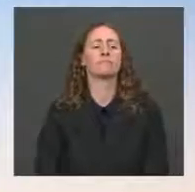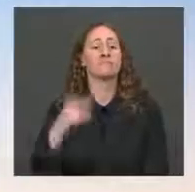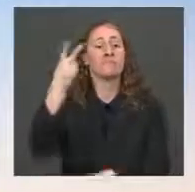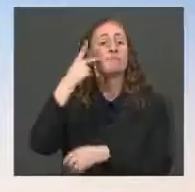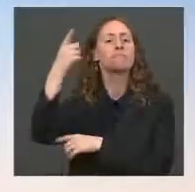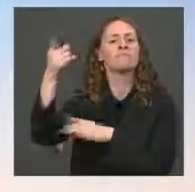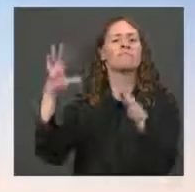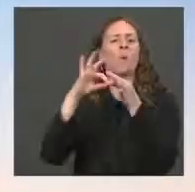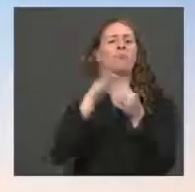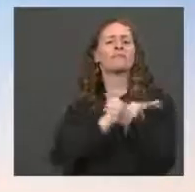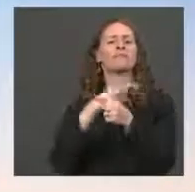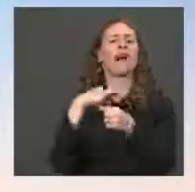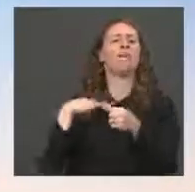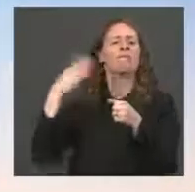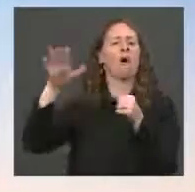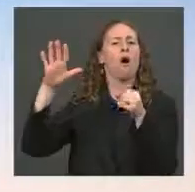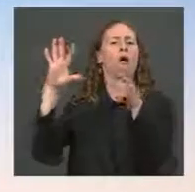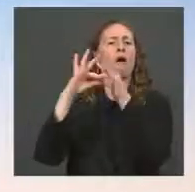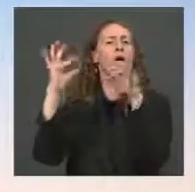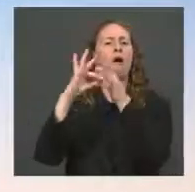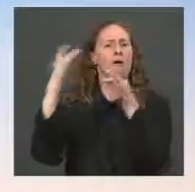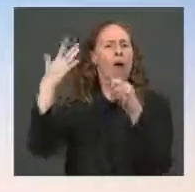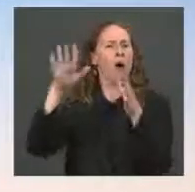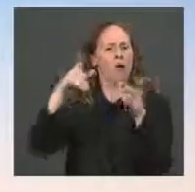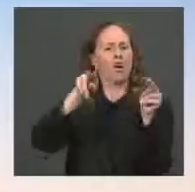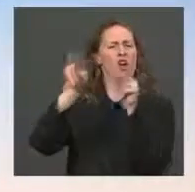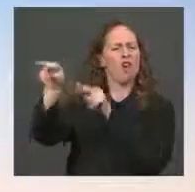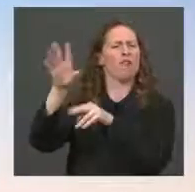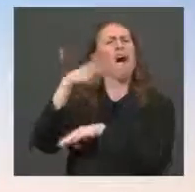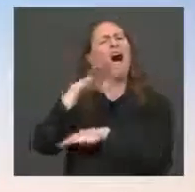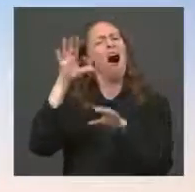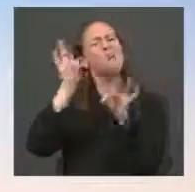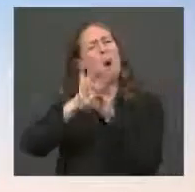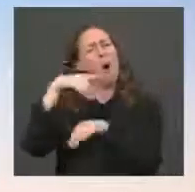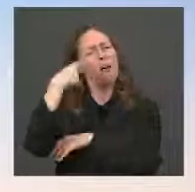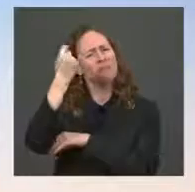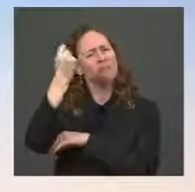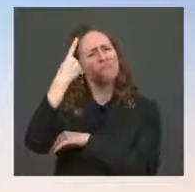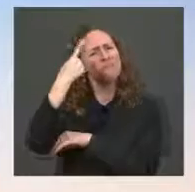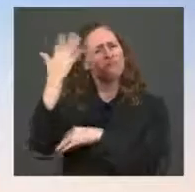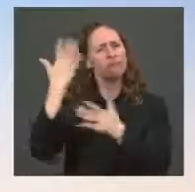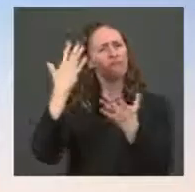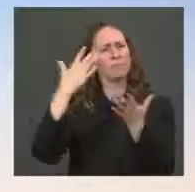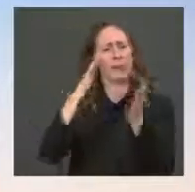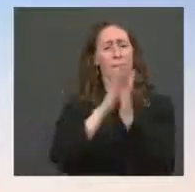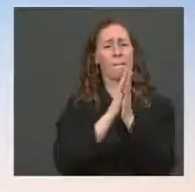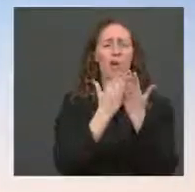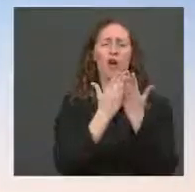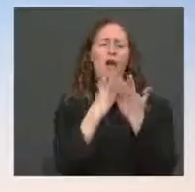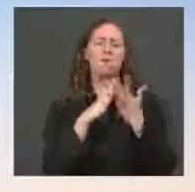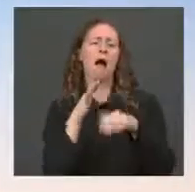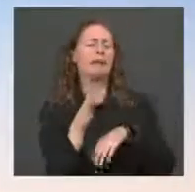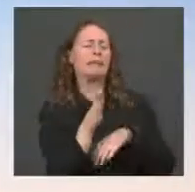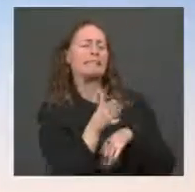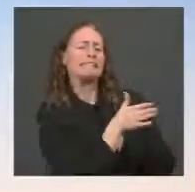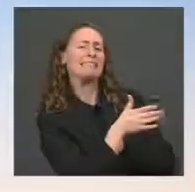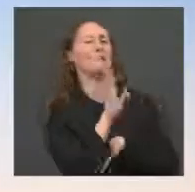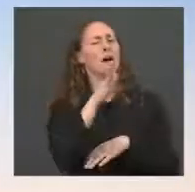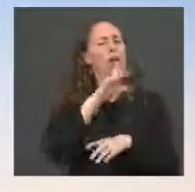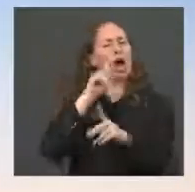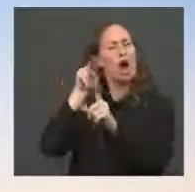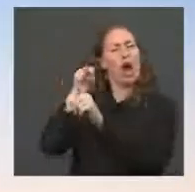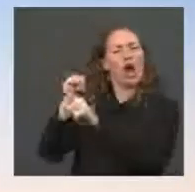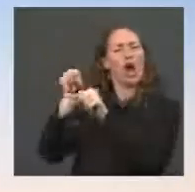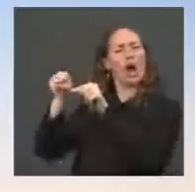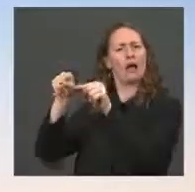communication are, which are important to understand as well, broadly speaking, beyond this book. The chairman of the Joint Chiefs, any chairman of the Joint Chiefs, has channels